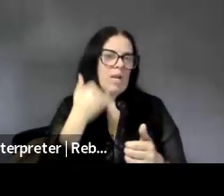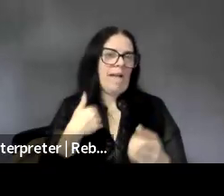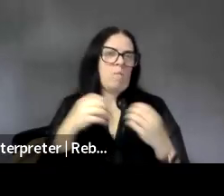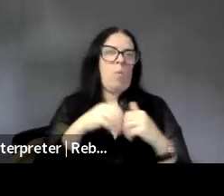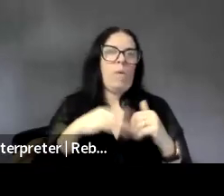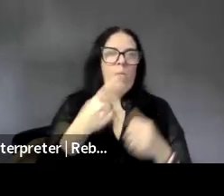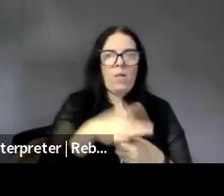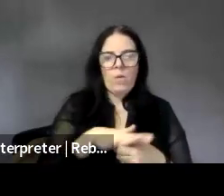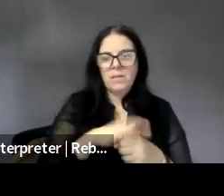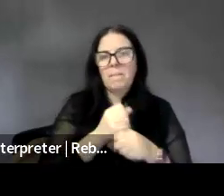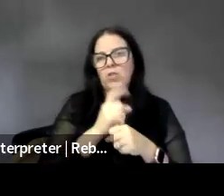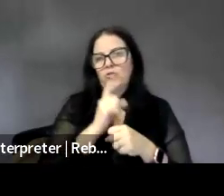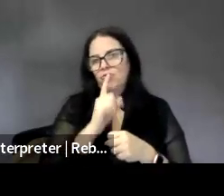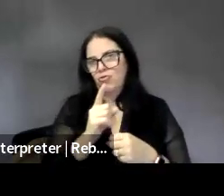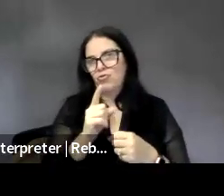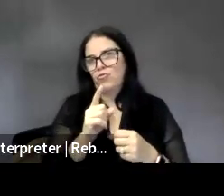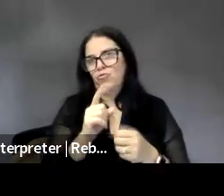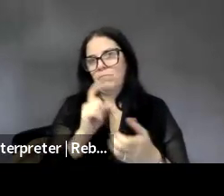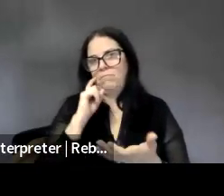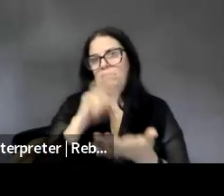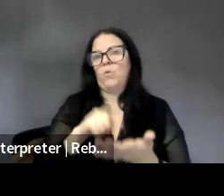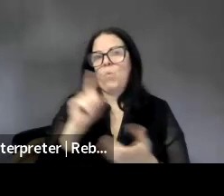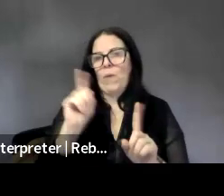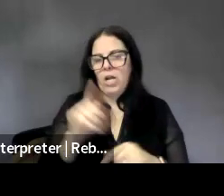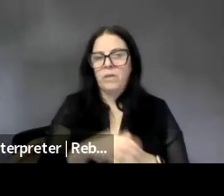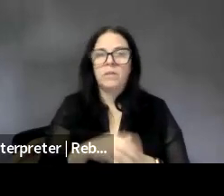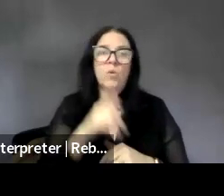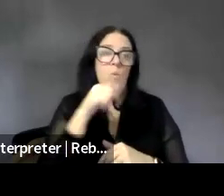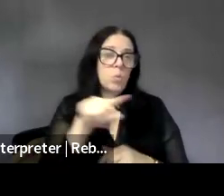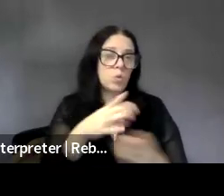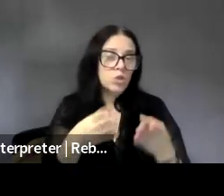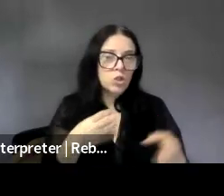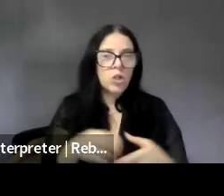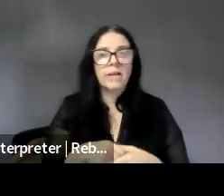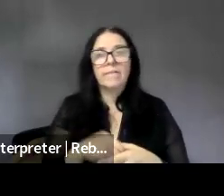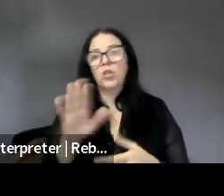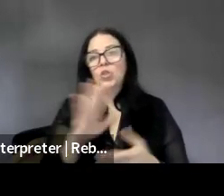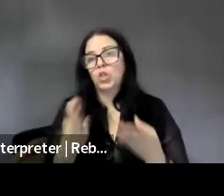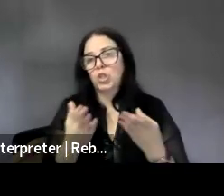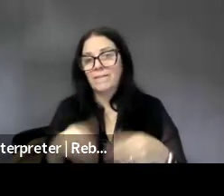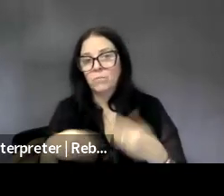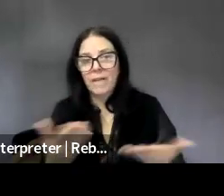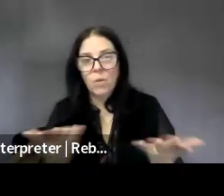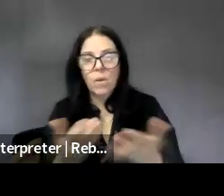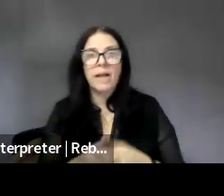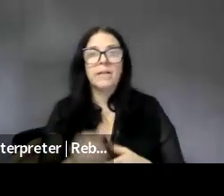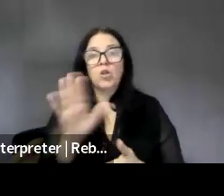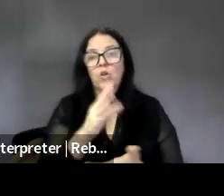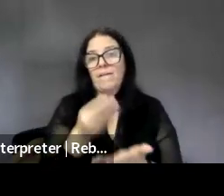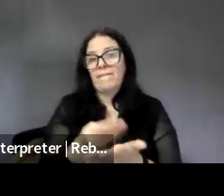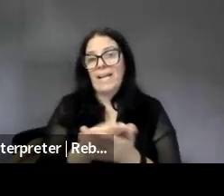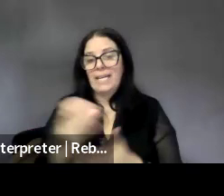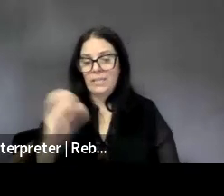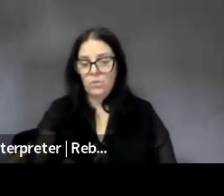you identify where that is. Who you serve, the services you provide, the primary funding sources you